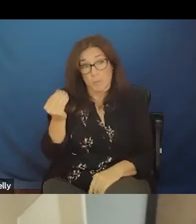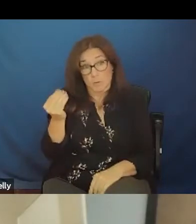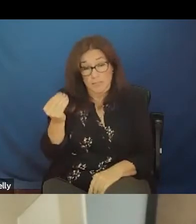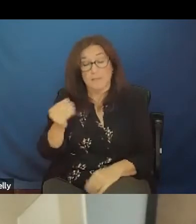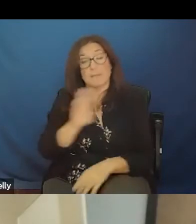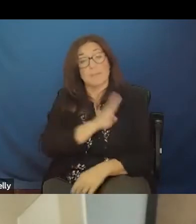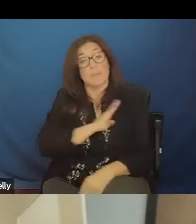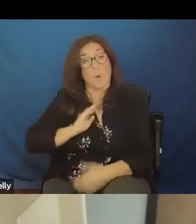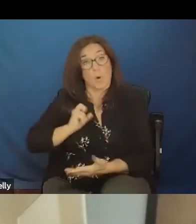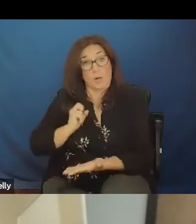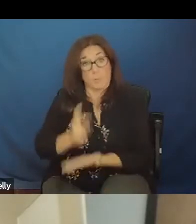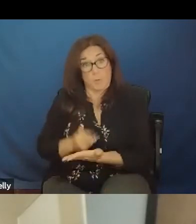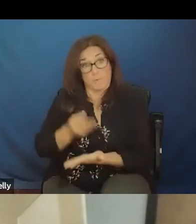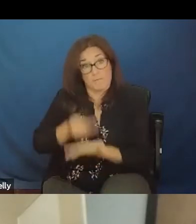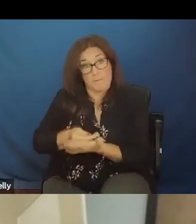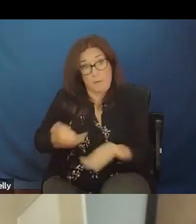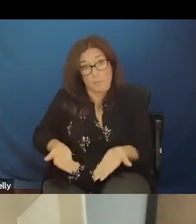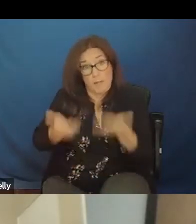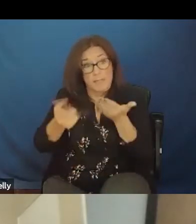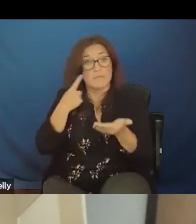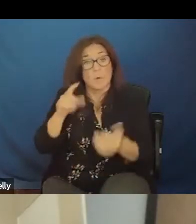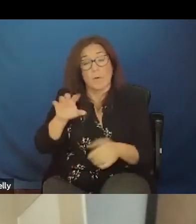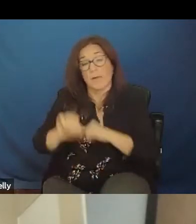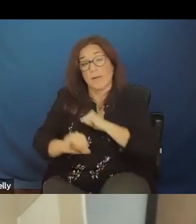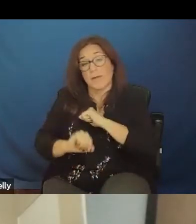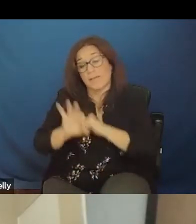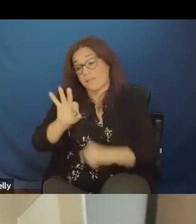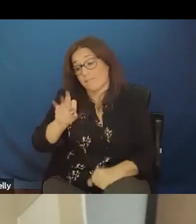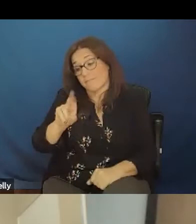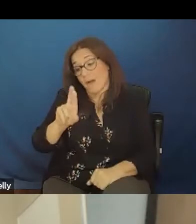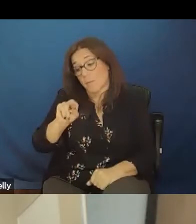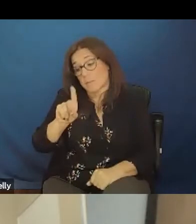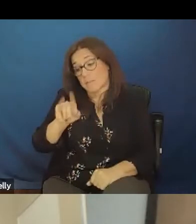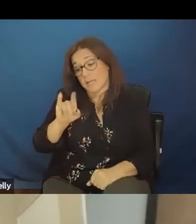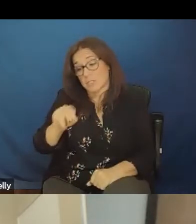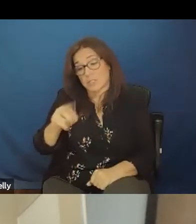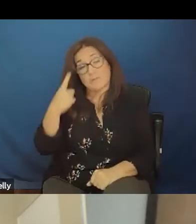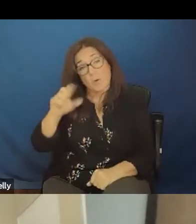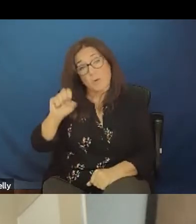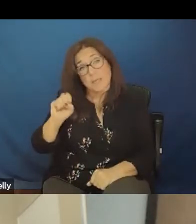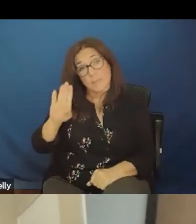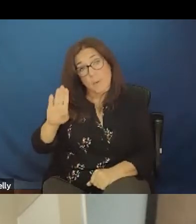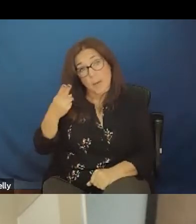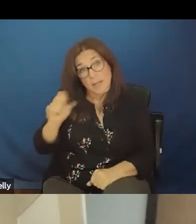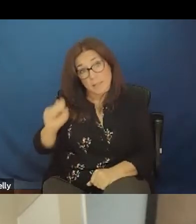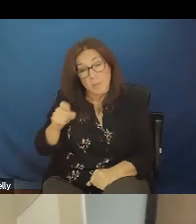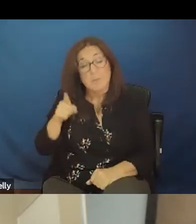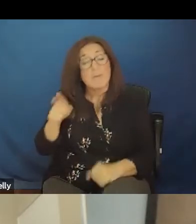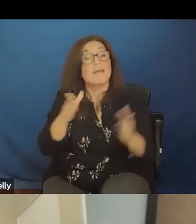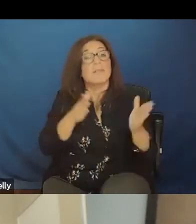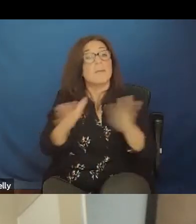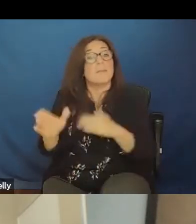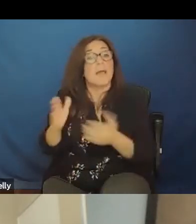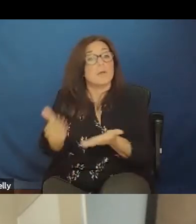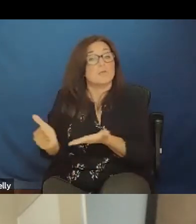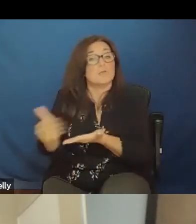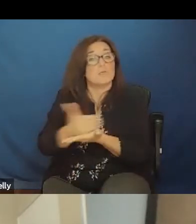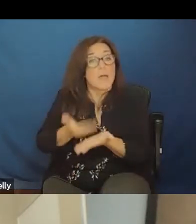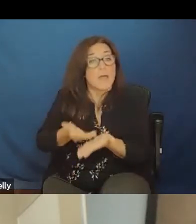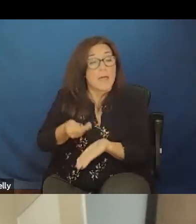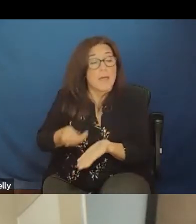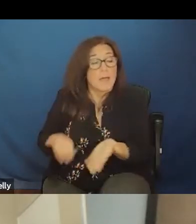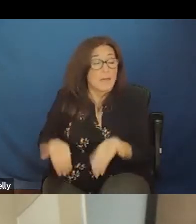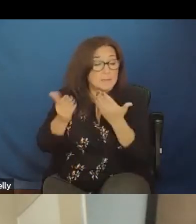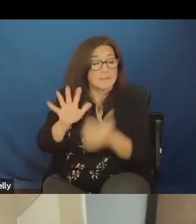the for the Foundation for Santa Barbara High School that outlined a plan to raise $5 million in support of the Peabody